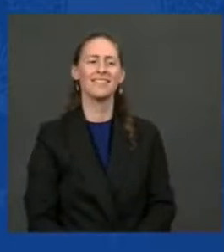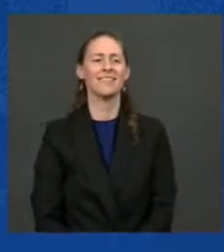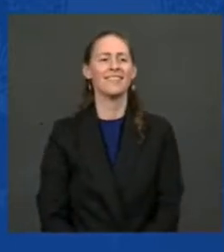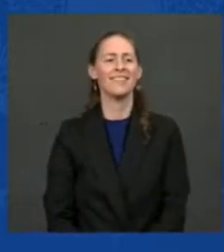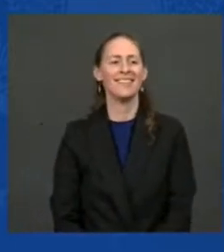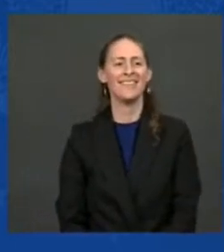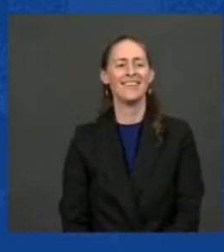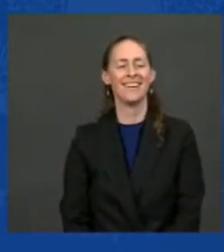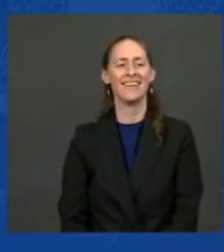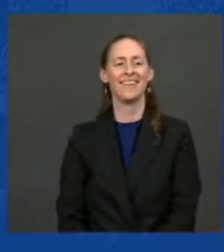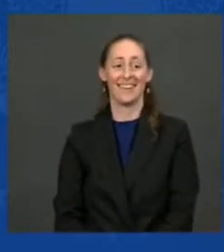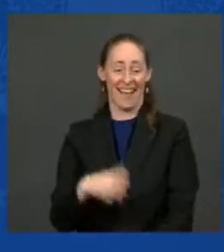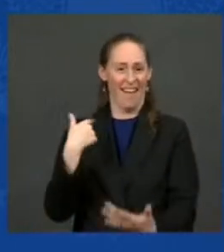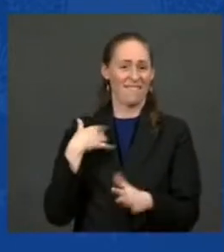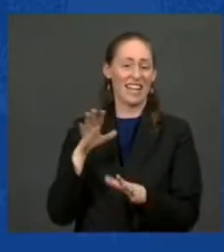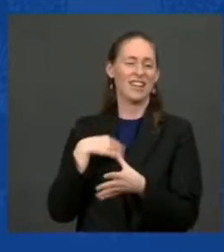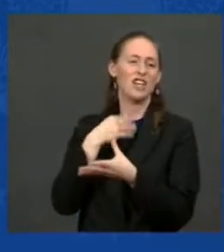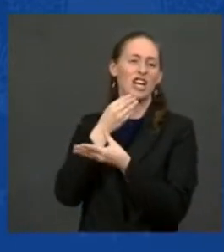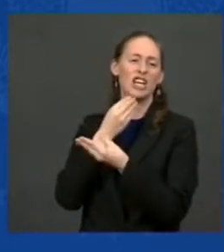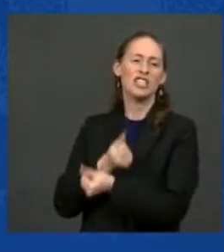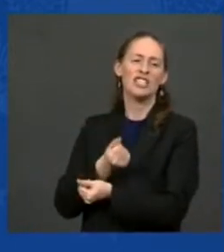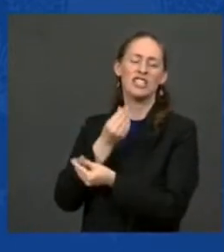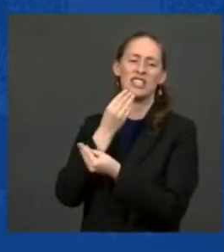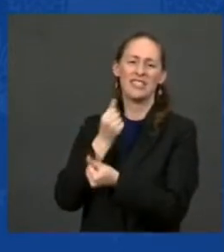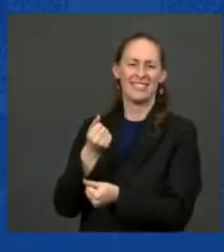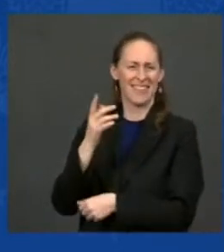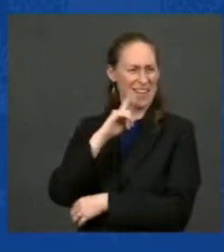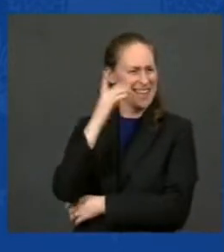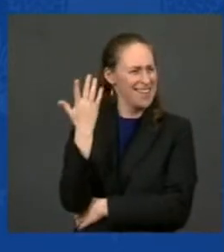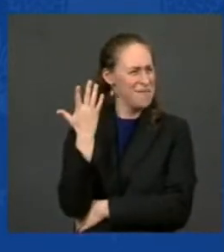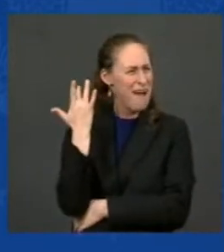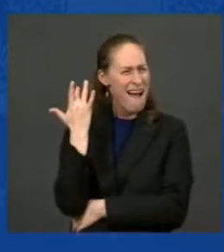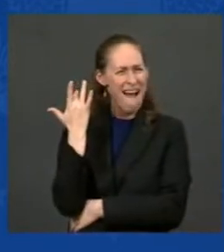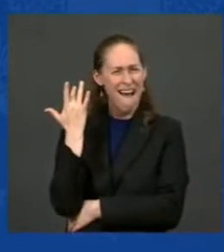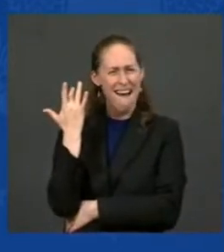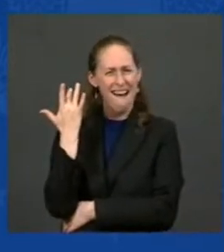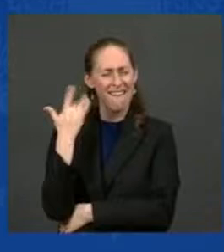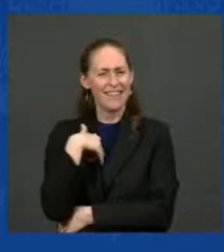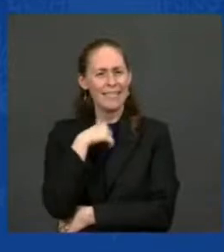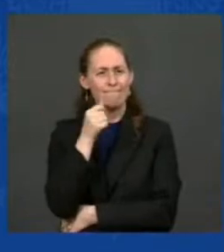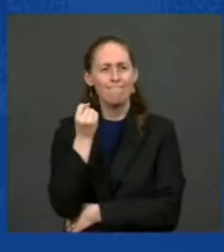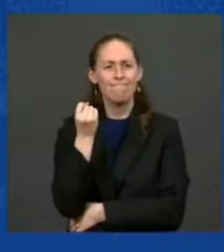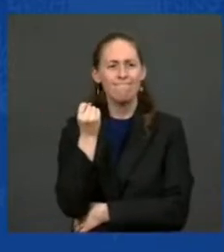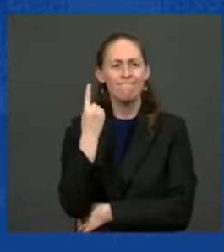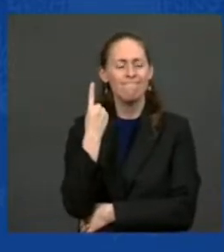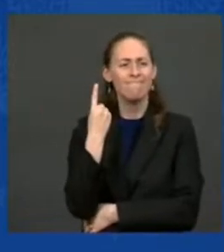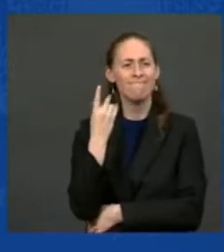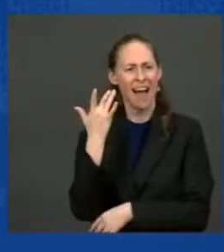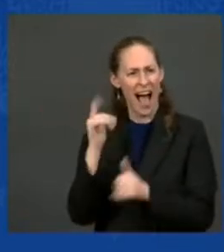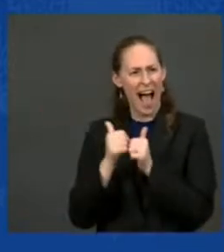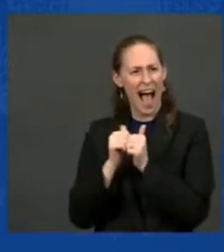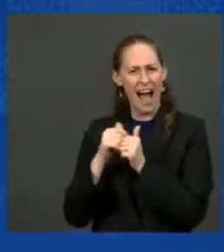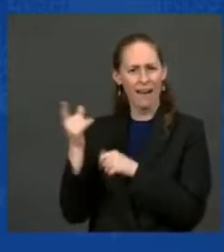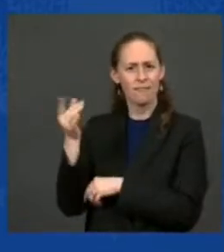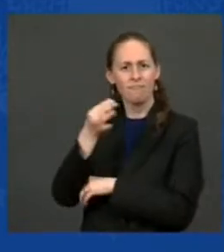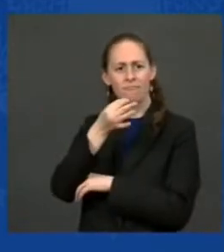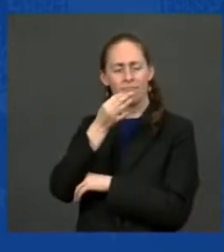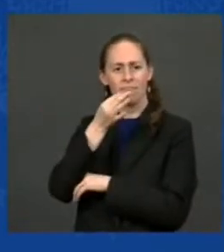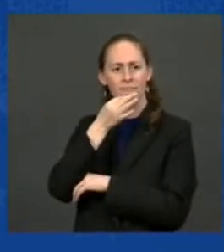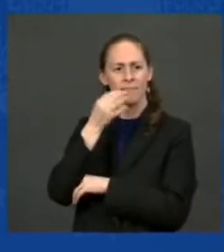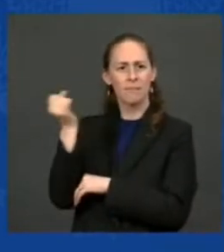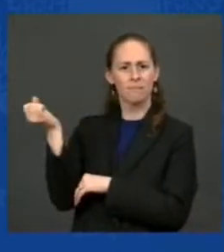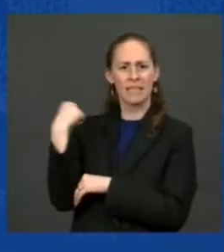Barack. I couldn't understand why he so soundly defeated me in that primary. And